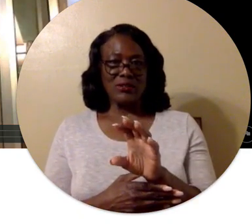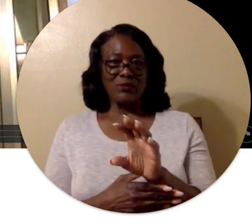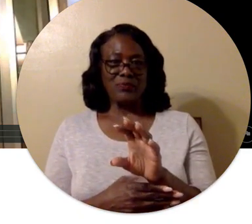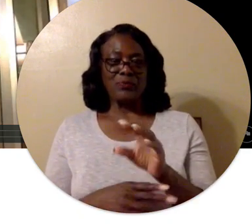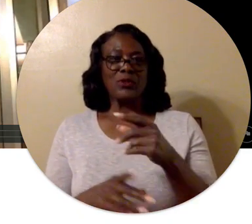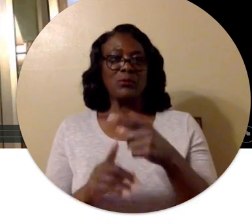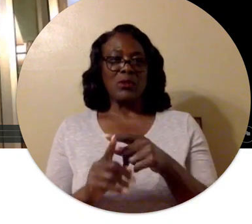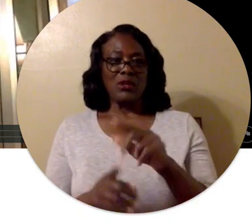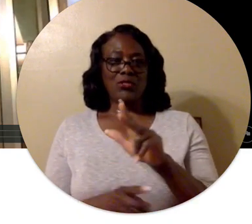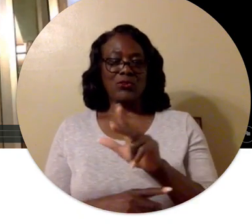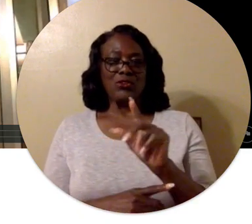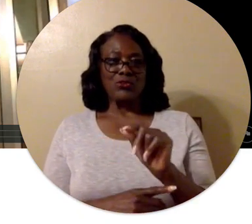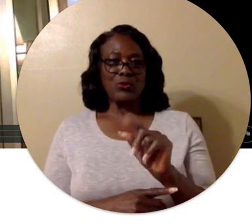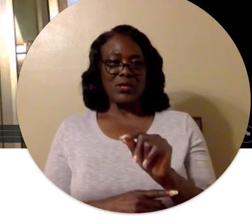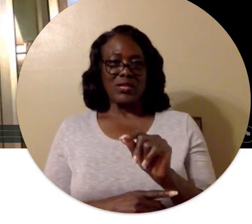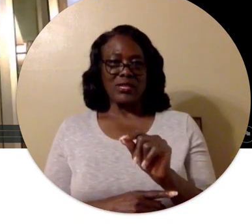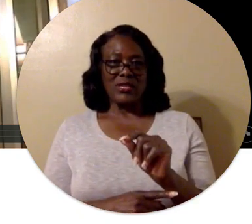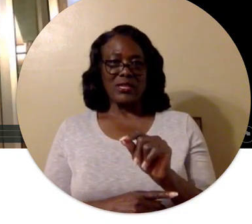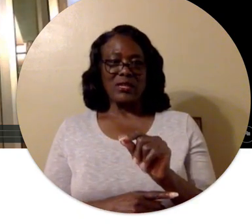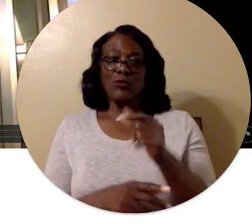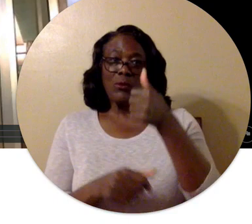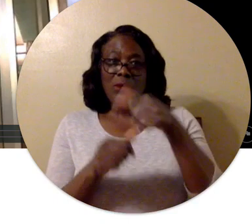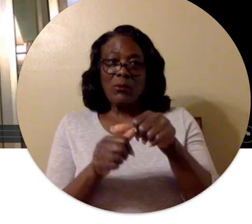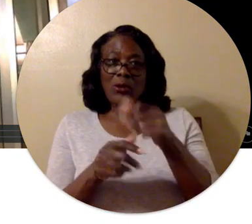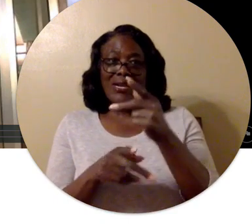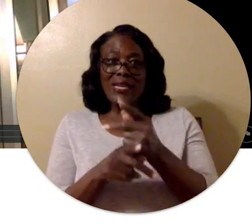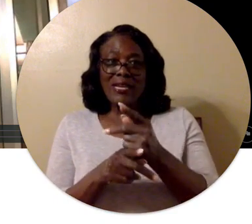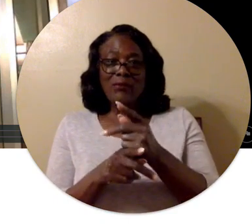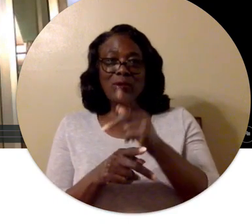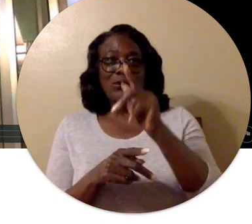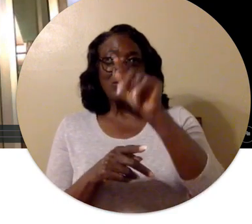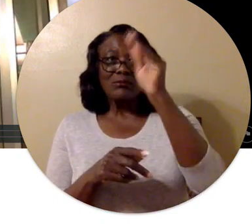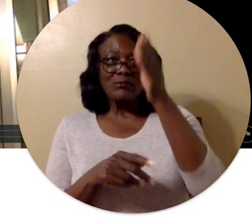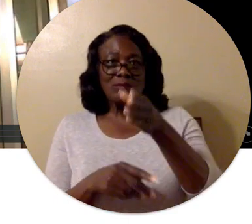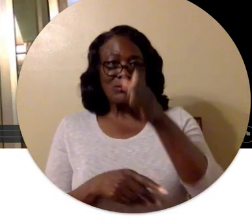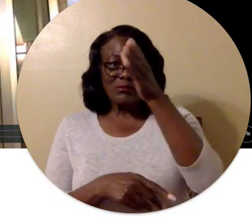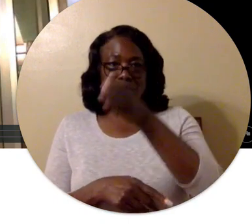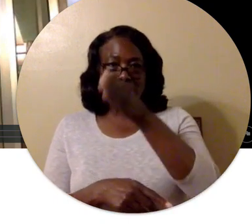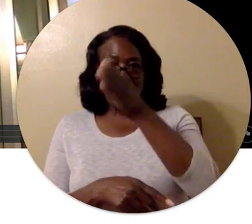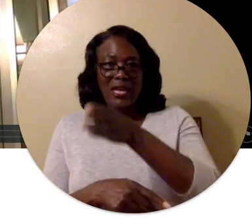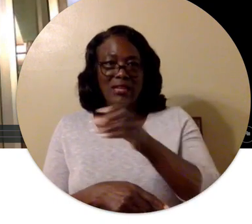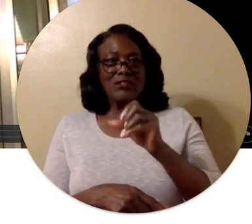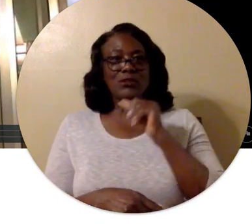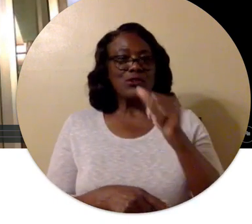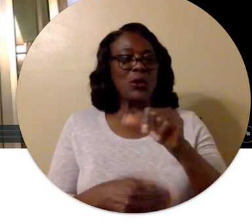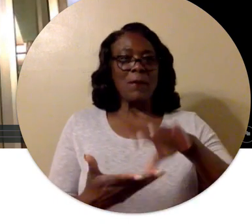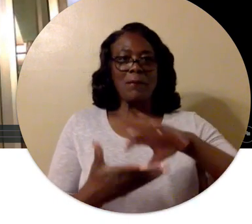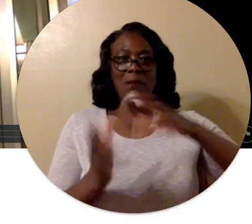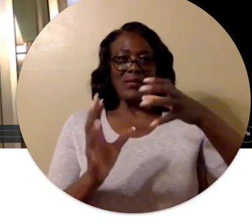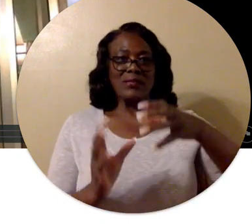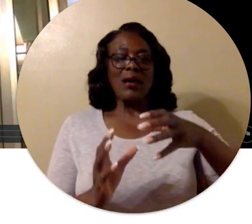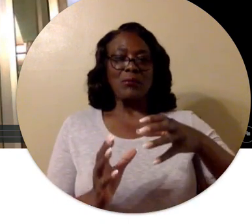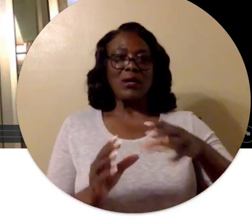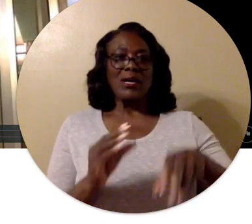plus 320. Again, we're keeping our place values lined up so that we don't mess up our addition.